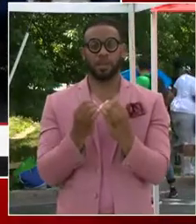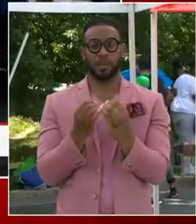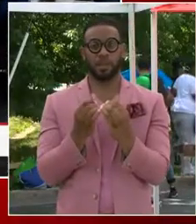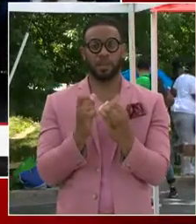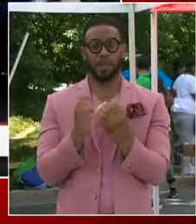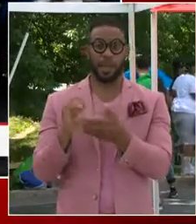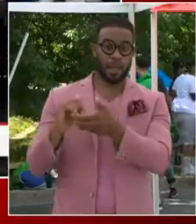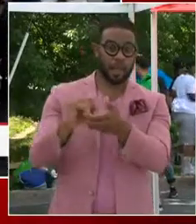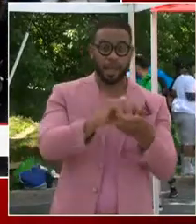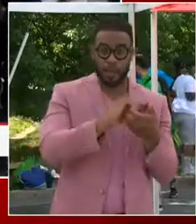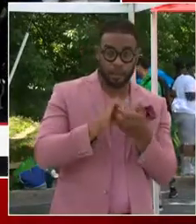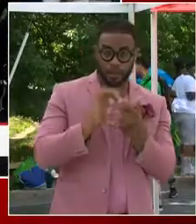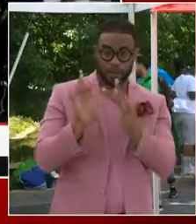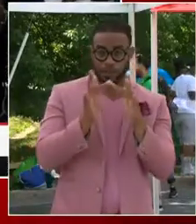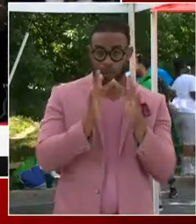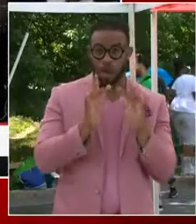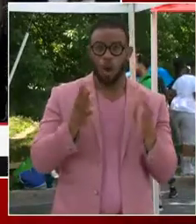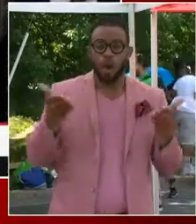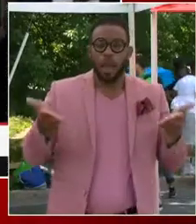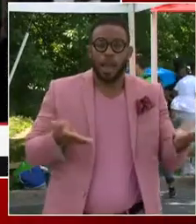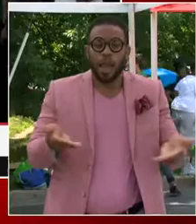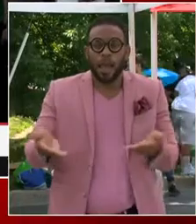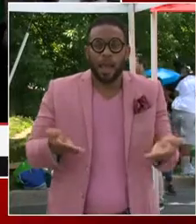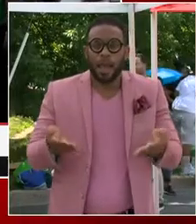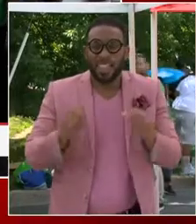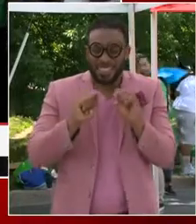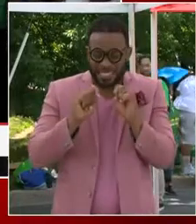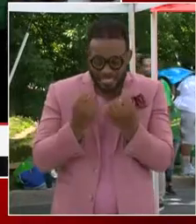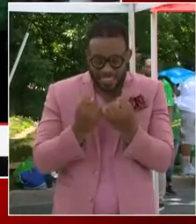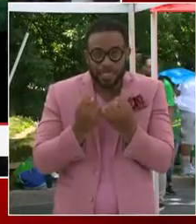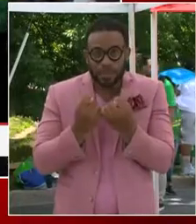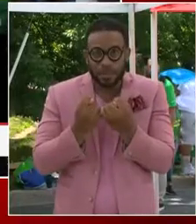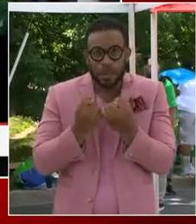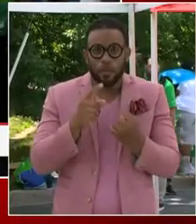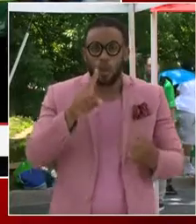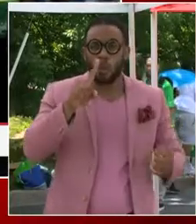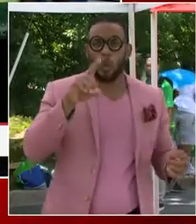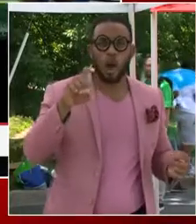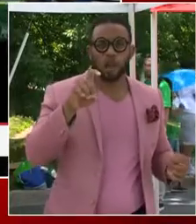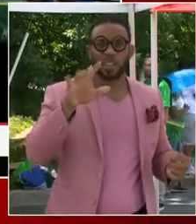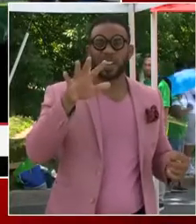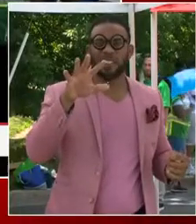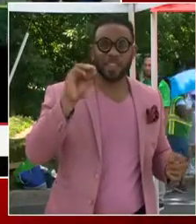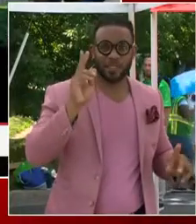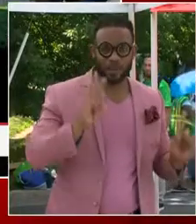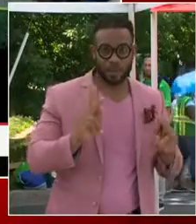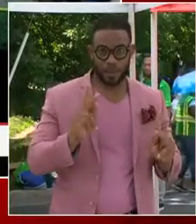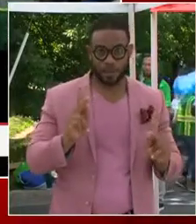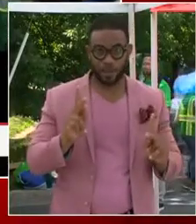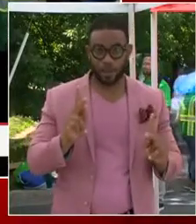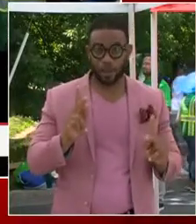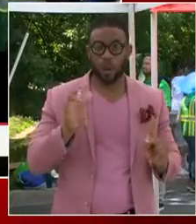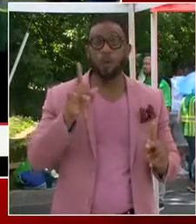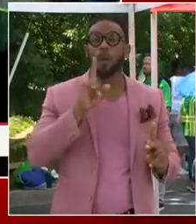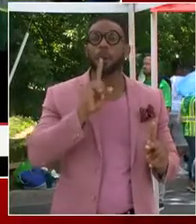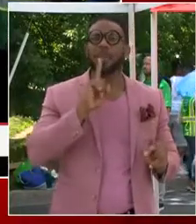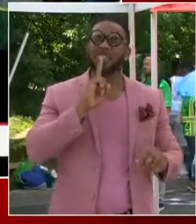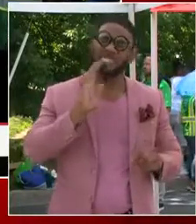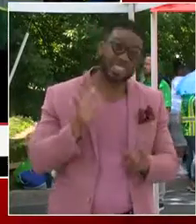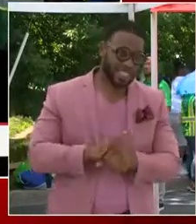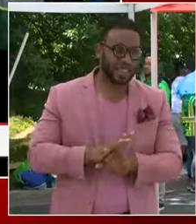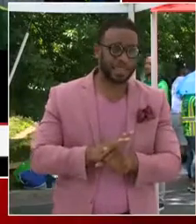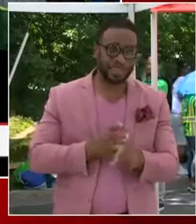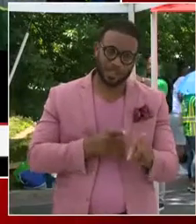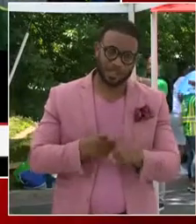that collectively have hired a team of 150 people who will be